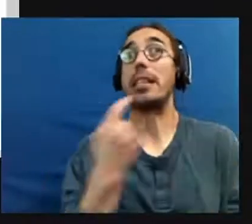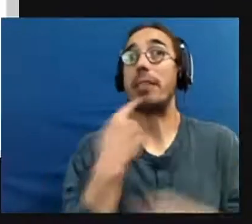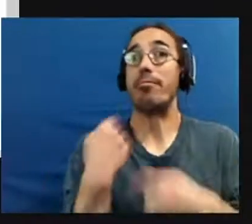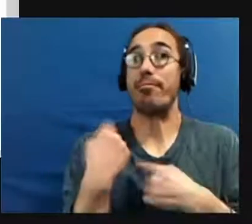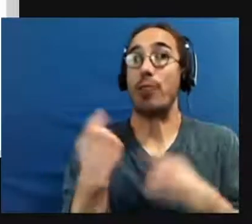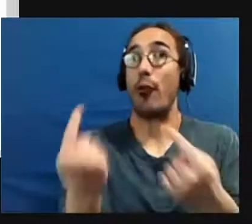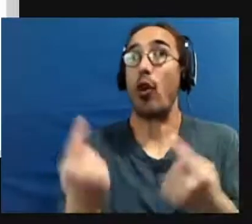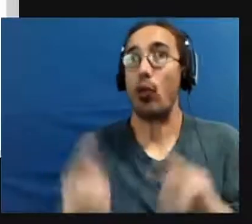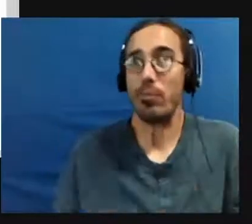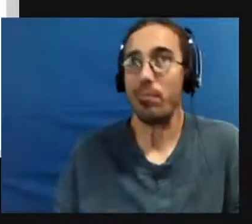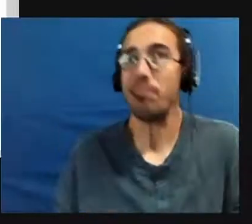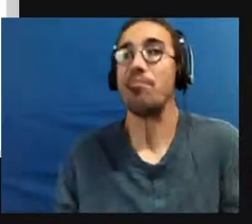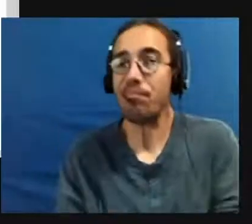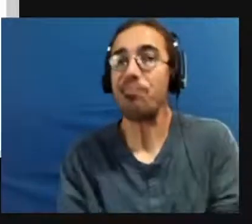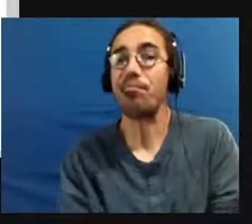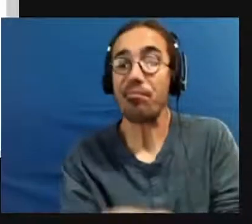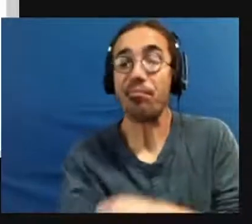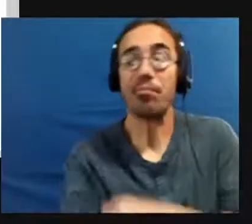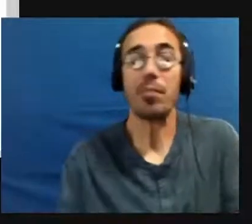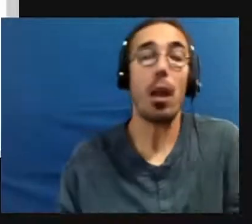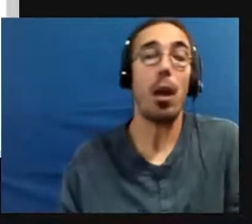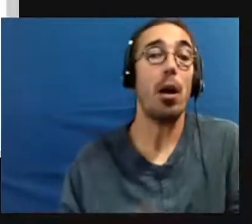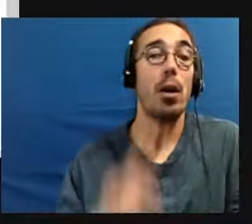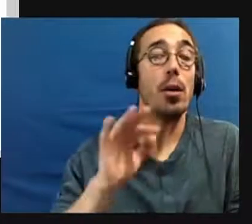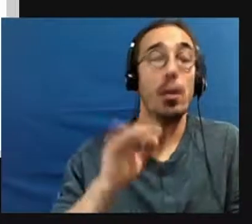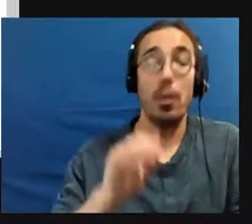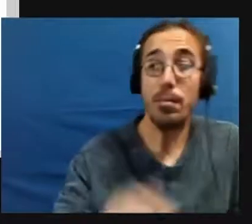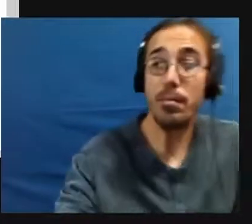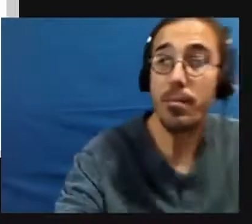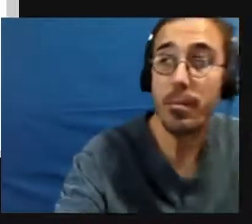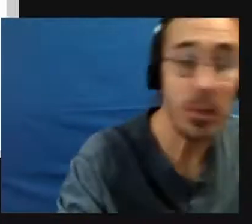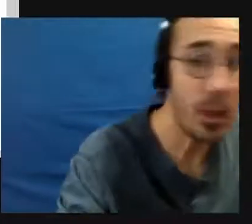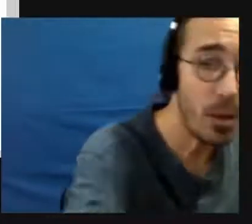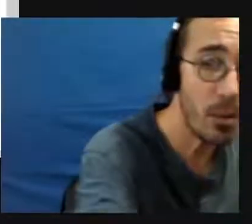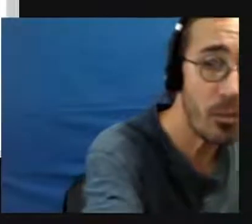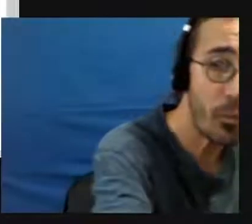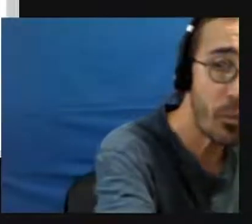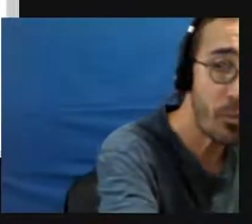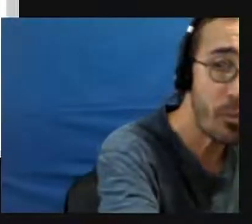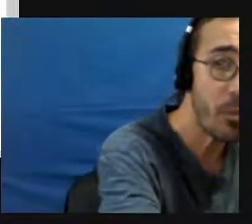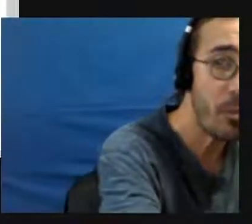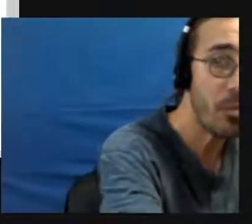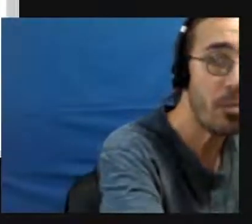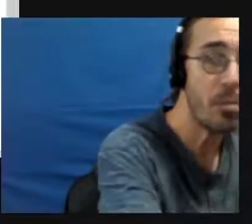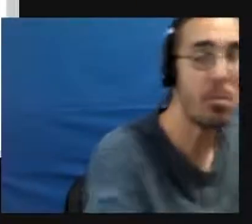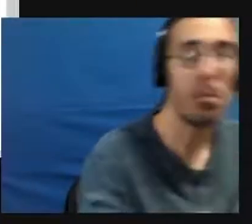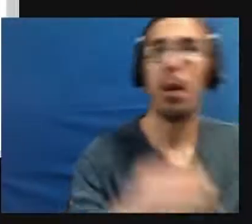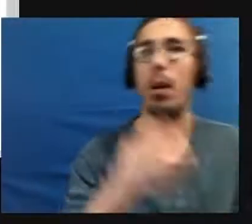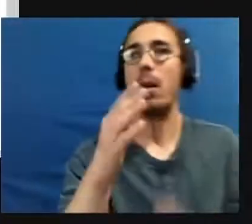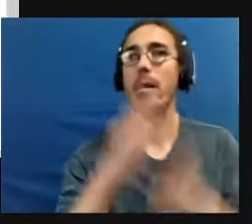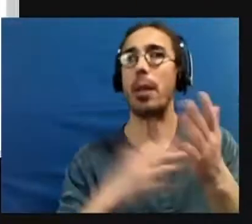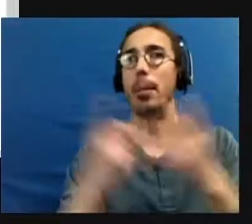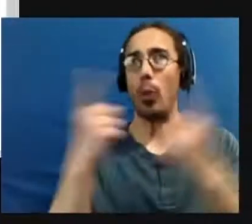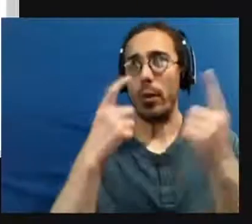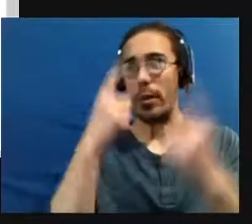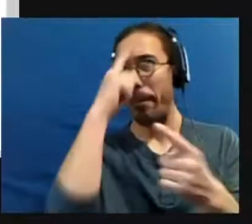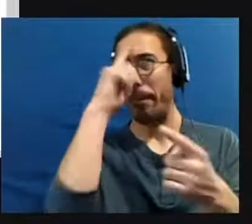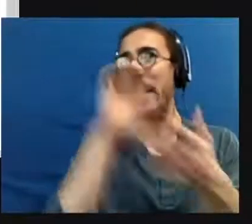far. Okay, some questions, which I think are really good. So I'll pause to get to them as well.